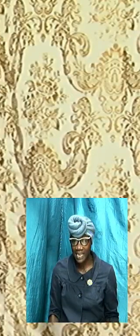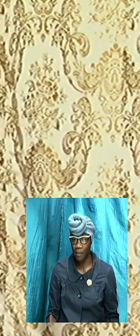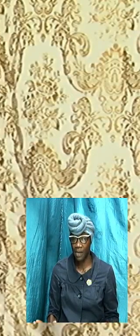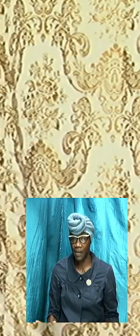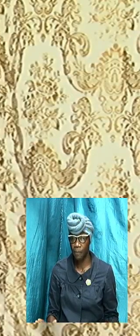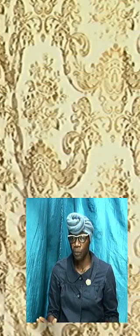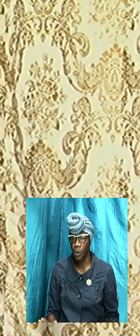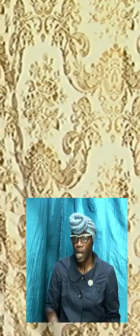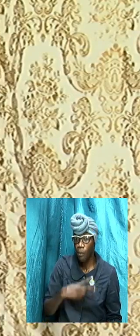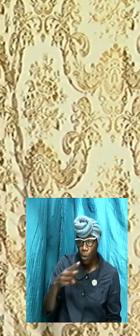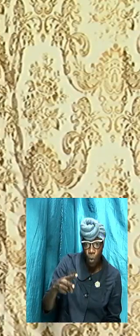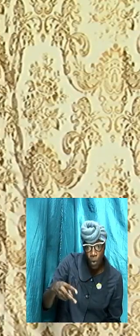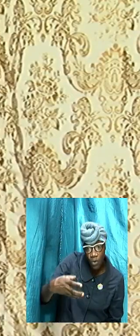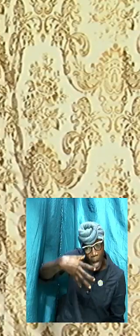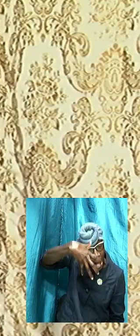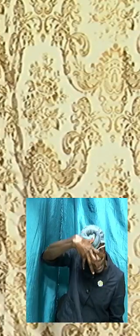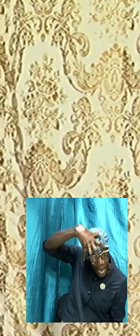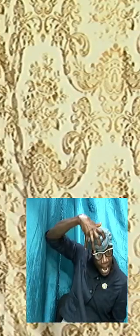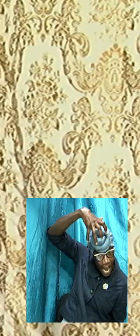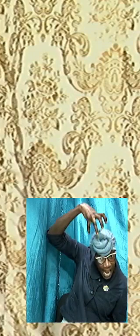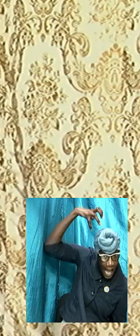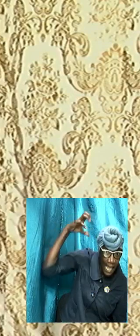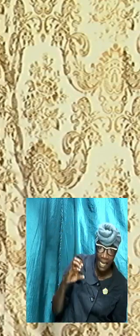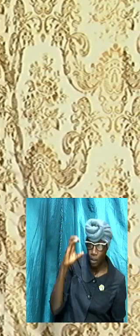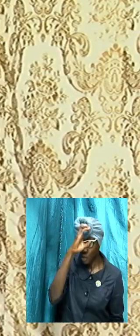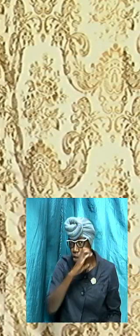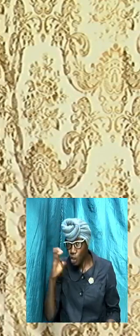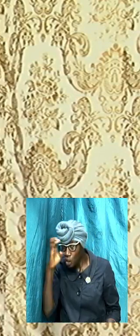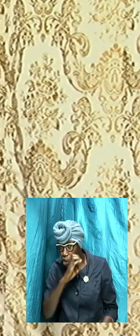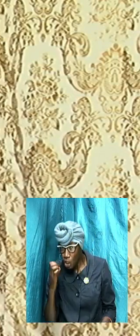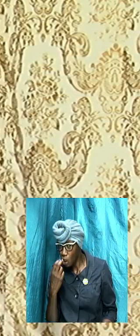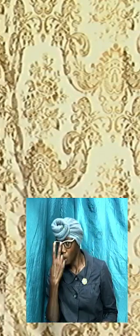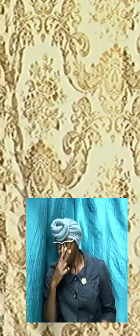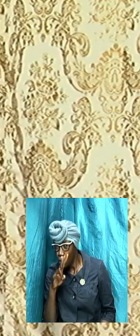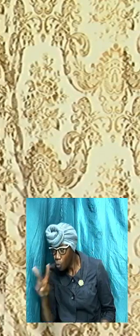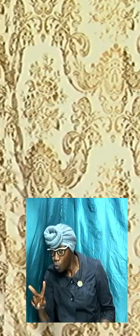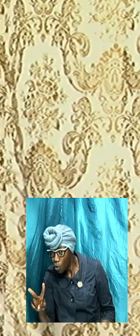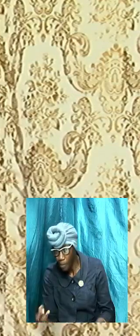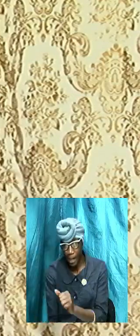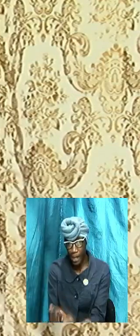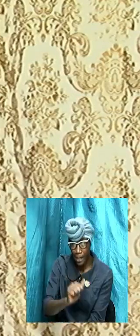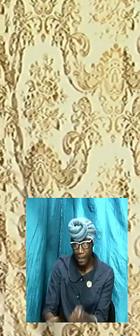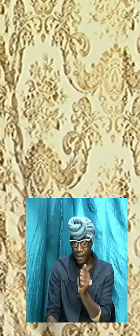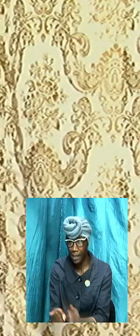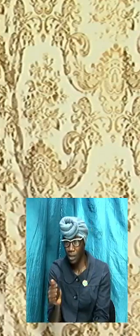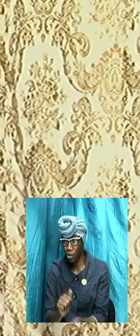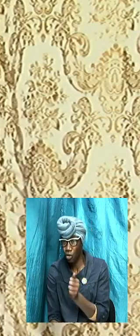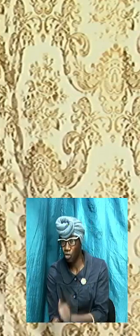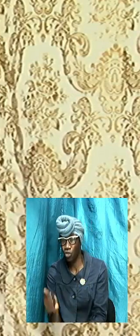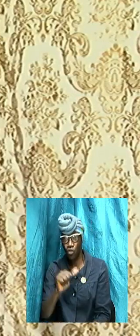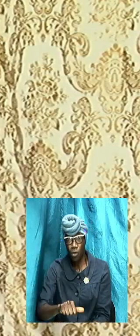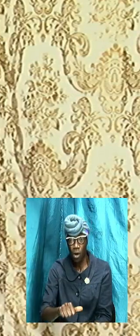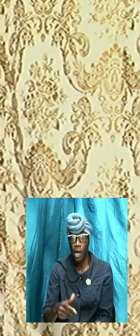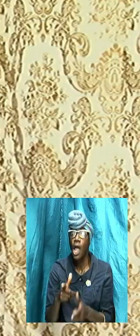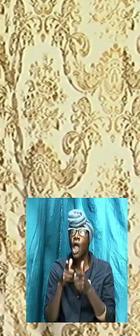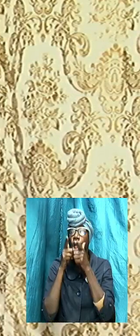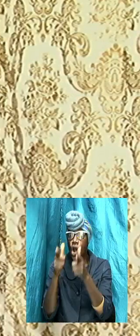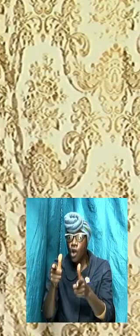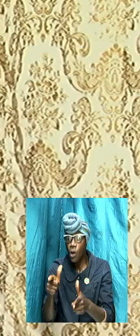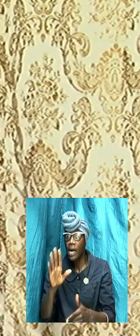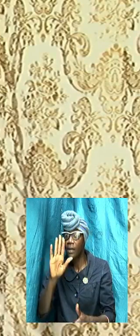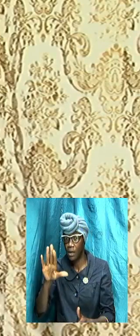round as a roaring lion seeking whom he may devour. And we look at the fact that your flesh is also